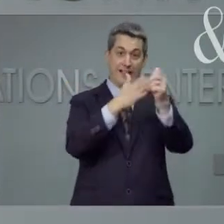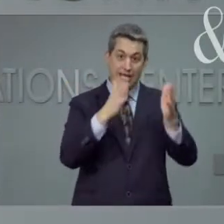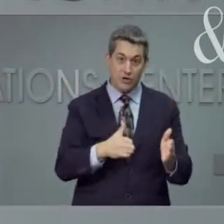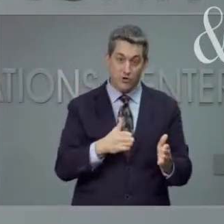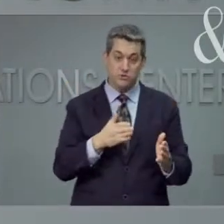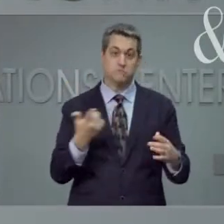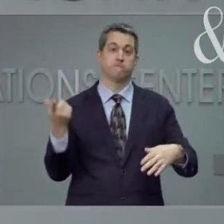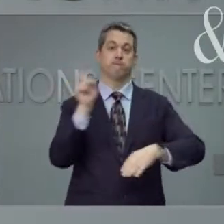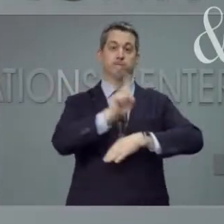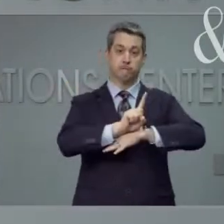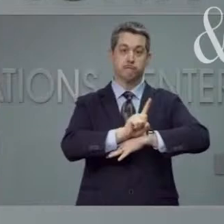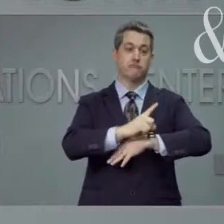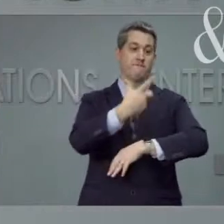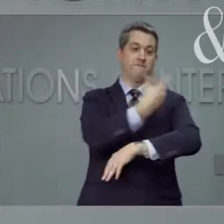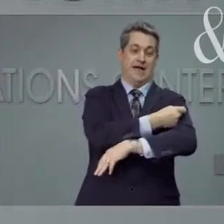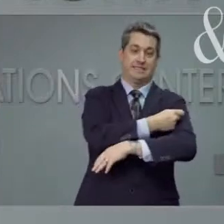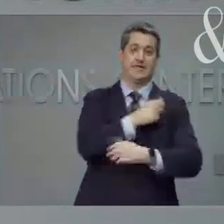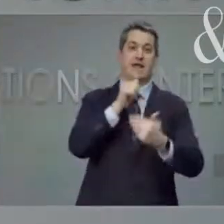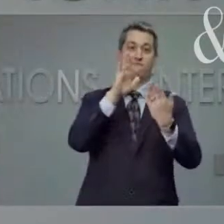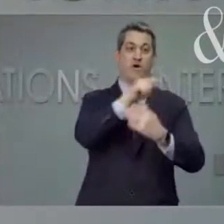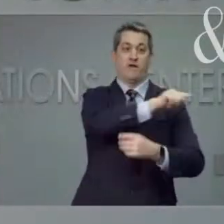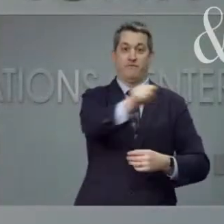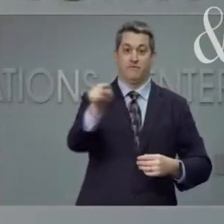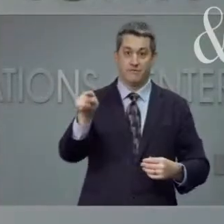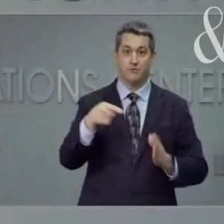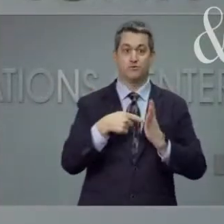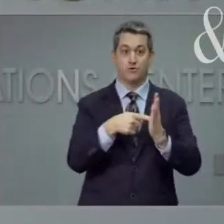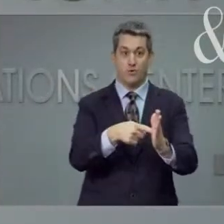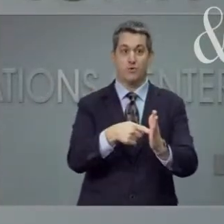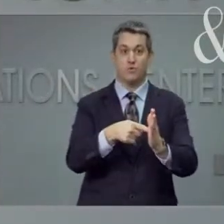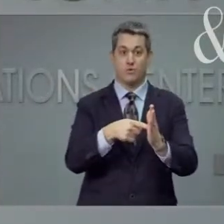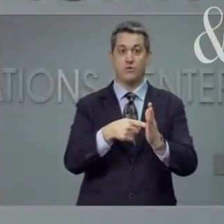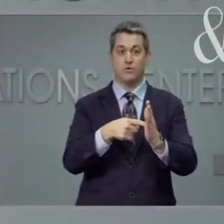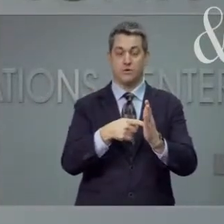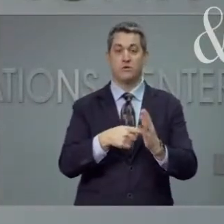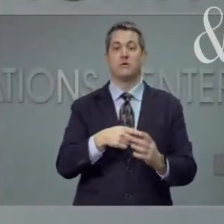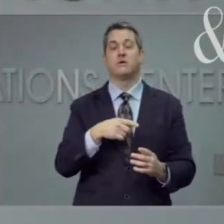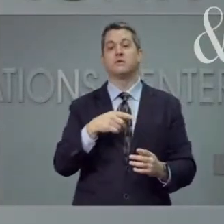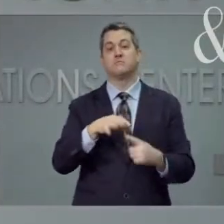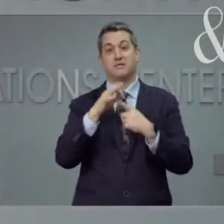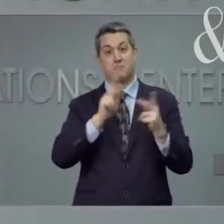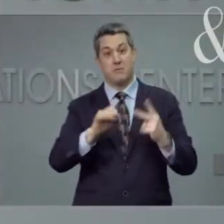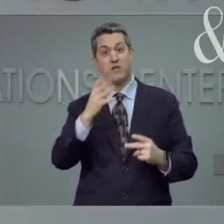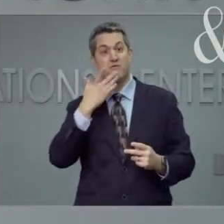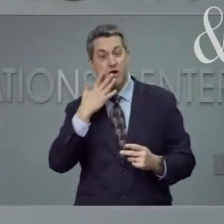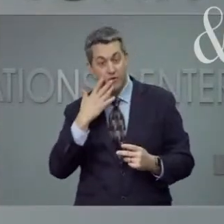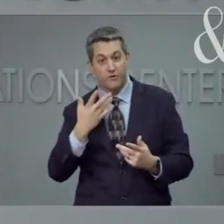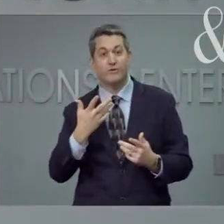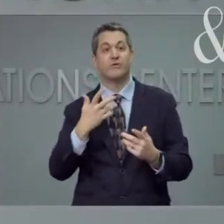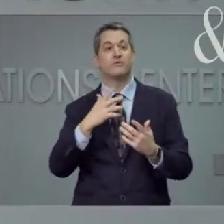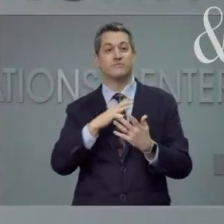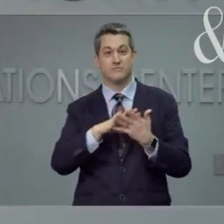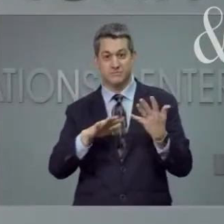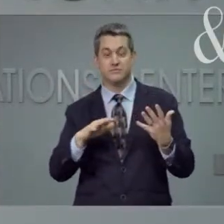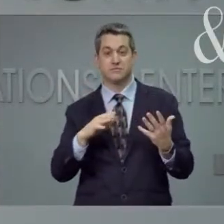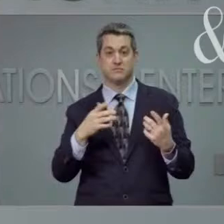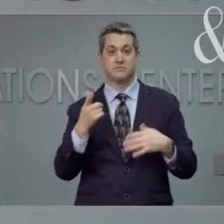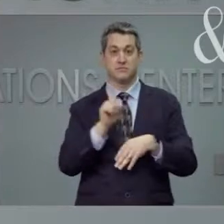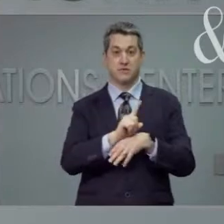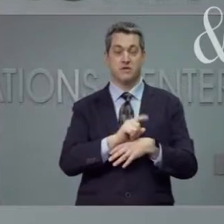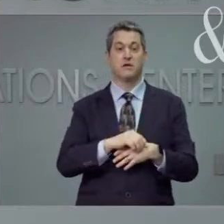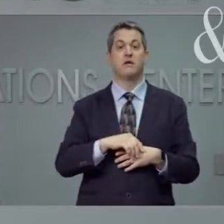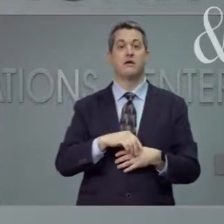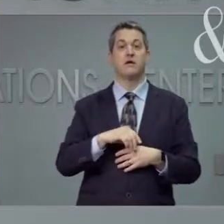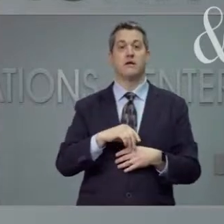show publicly that they are taking the vaccine. Governor Hunt and former First Lady Carolyn Hunt had their